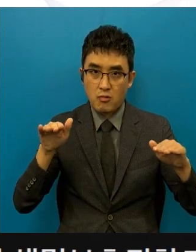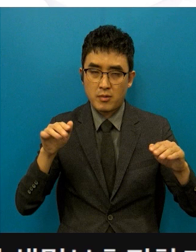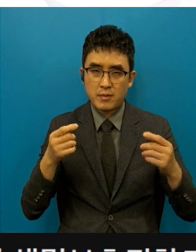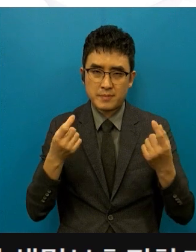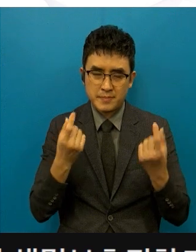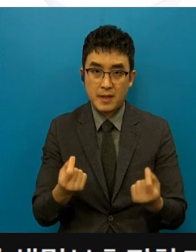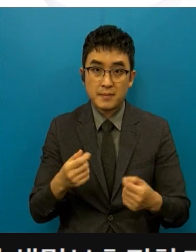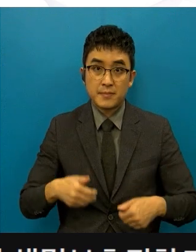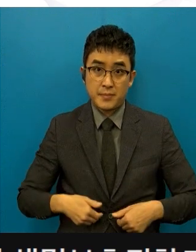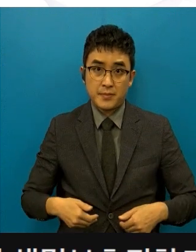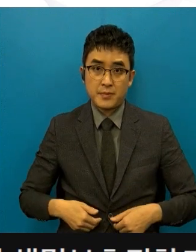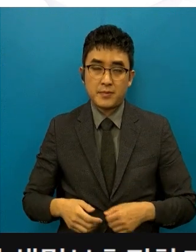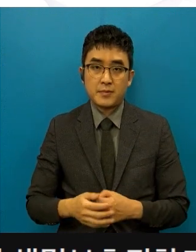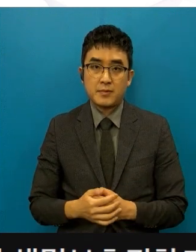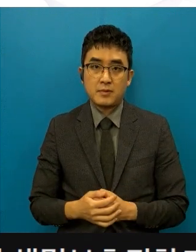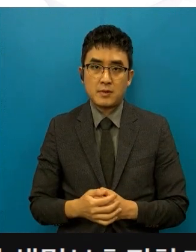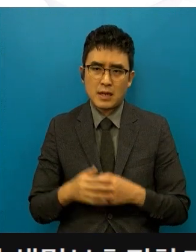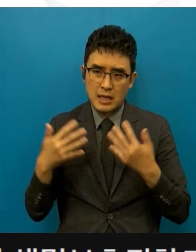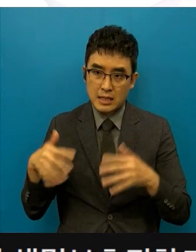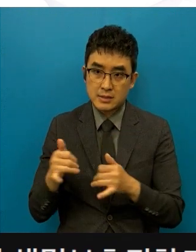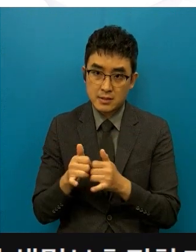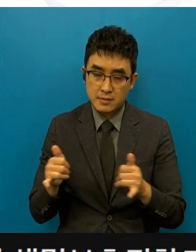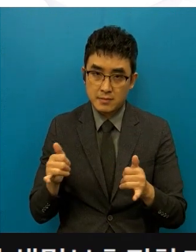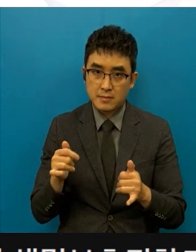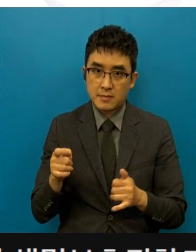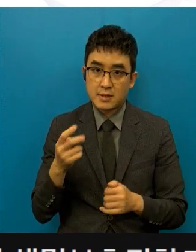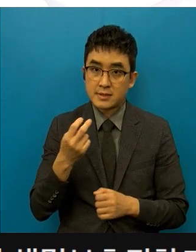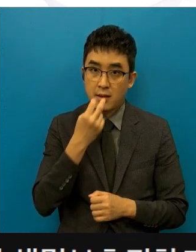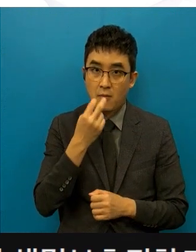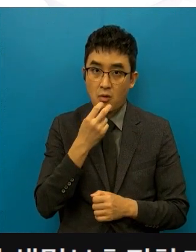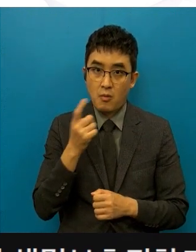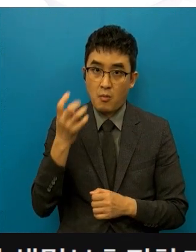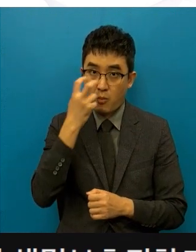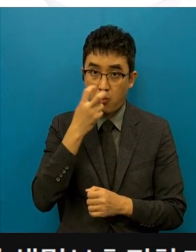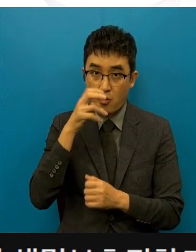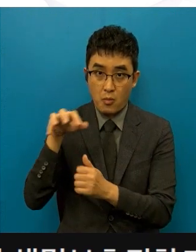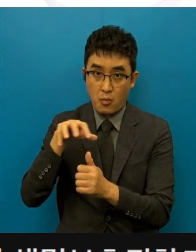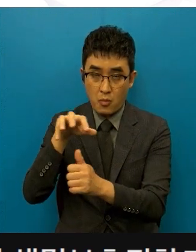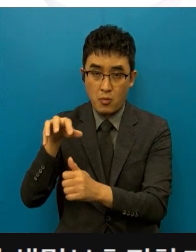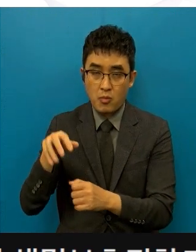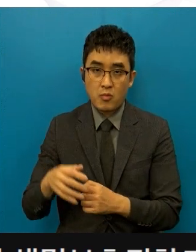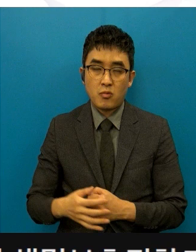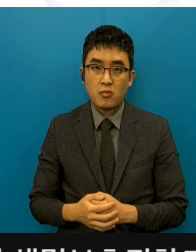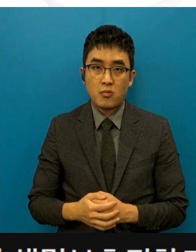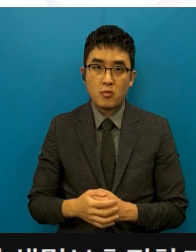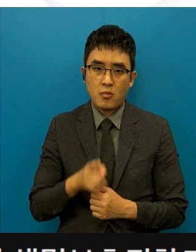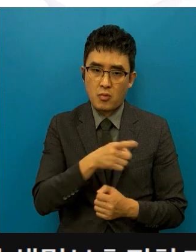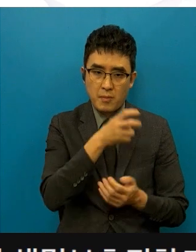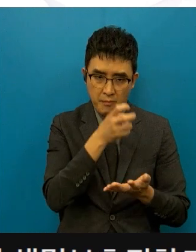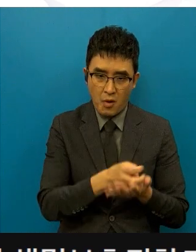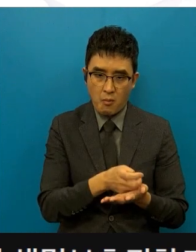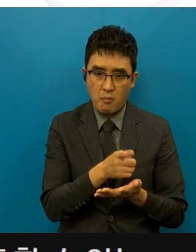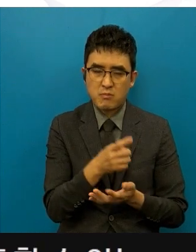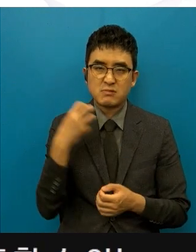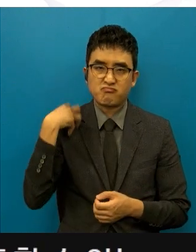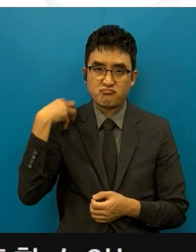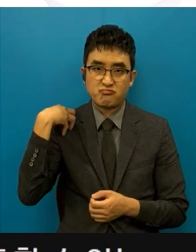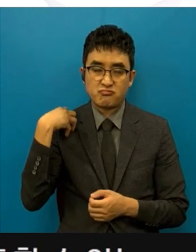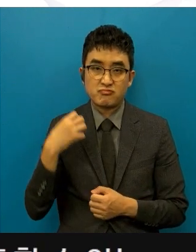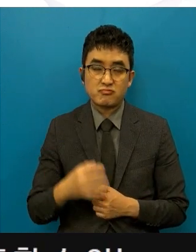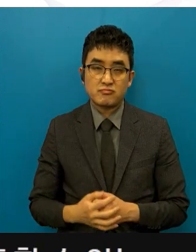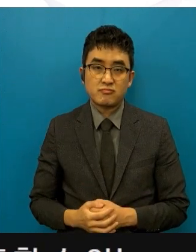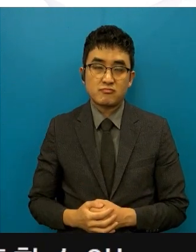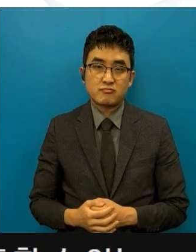this balance? And does the respect for personal autonomy outweigh the state's obligation to protect life? And